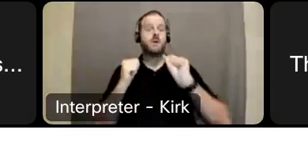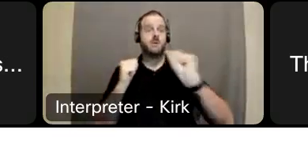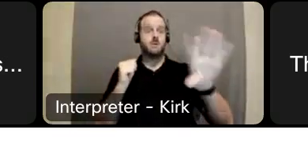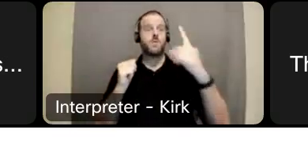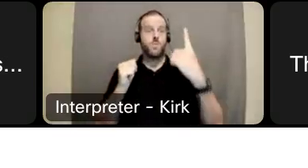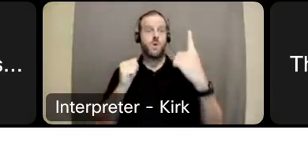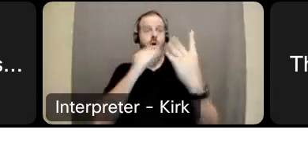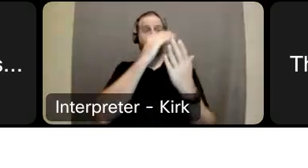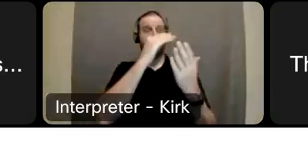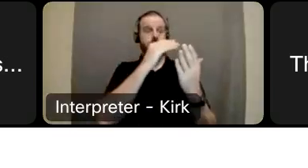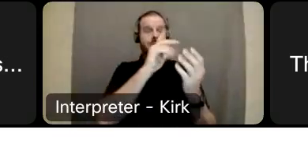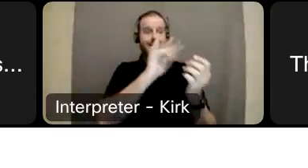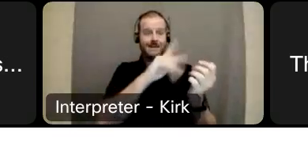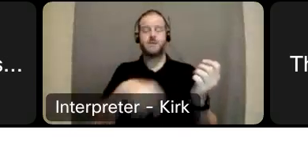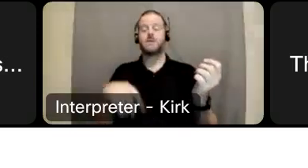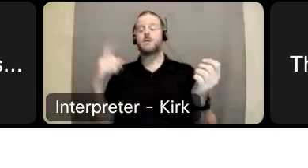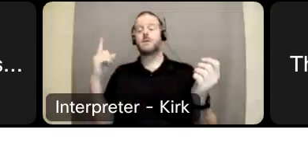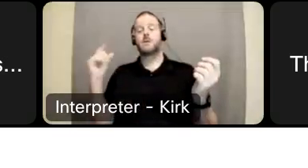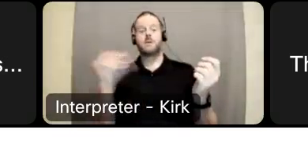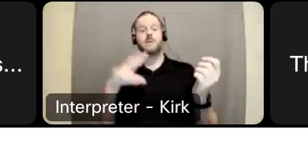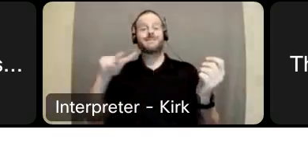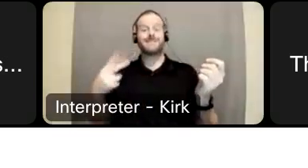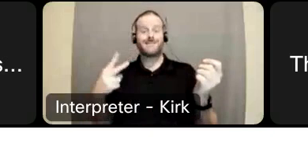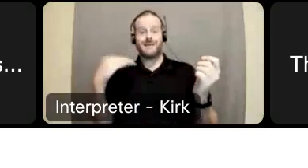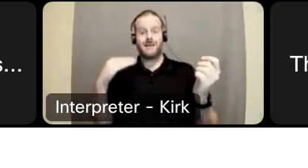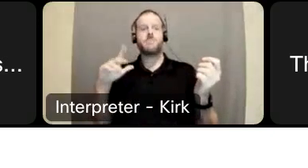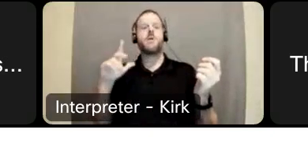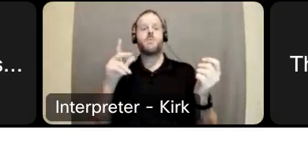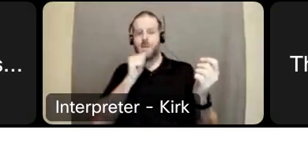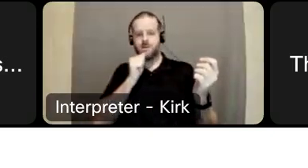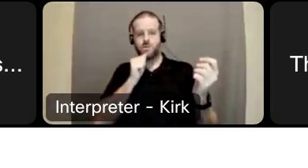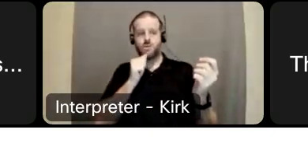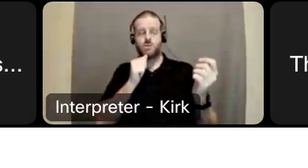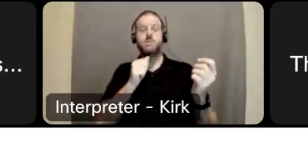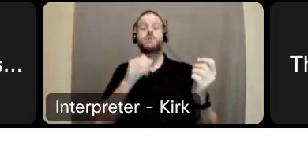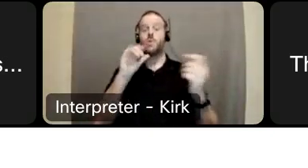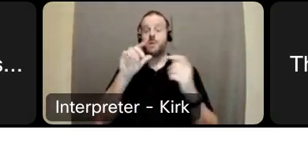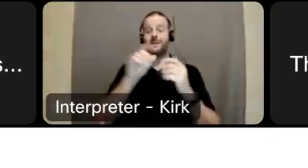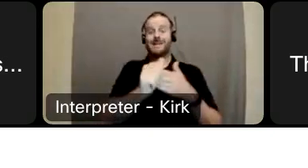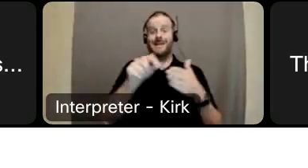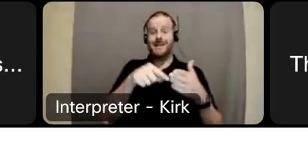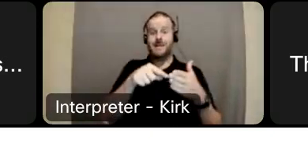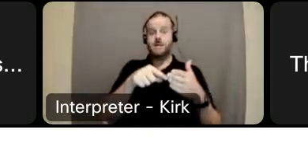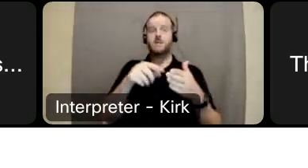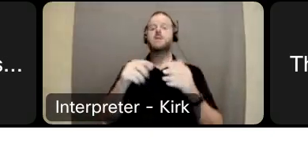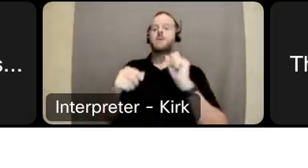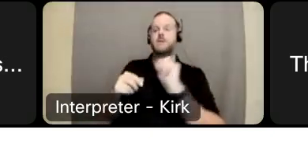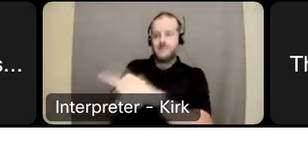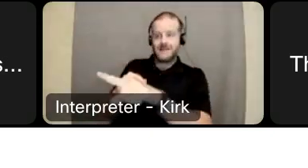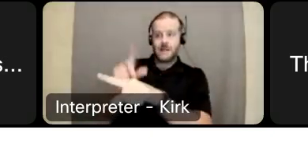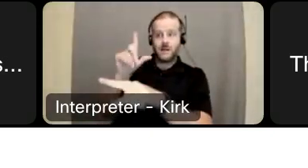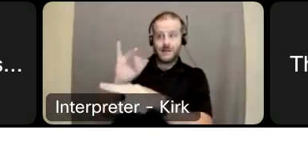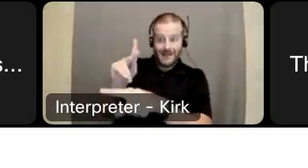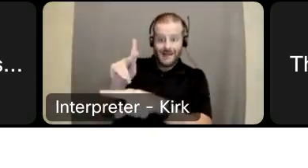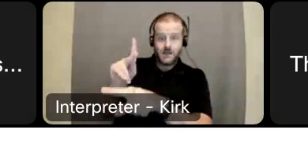we ask that if a lead is sharing links to other individuals on their team, that they keep the links and the